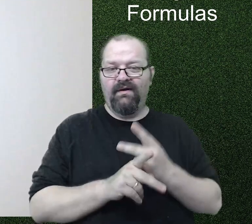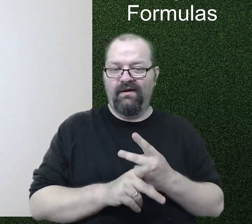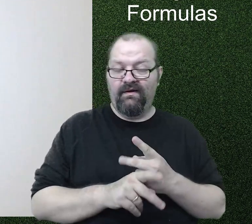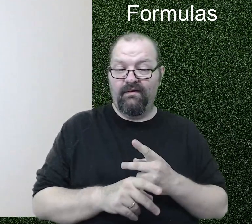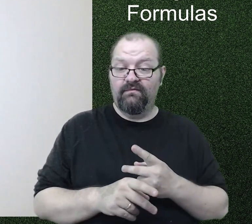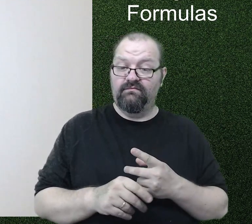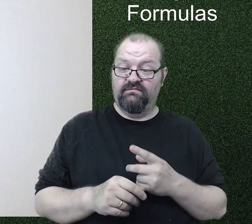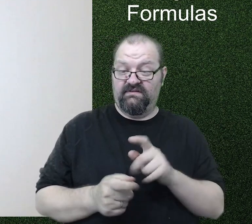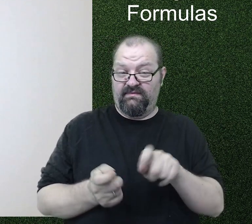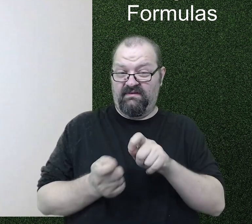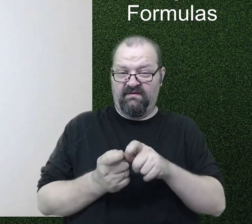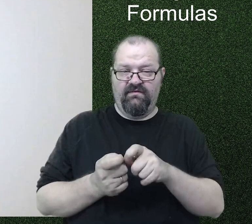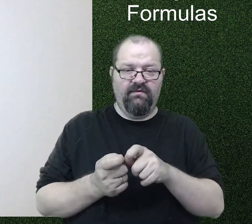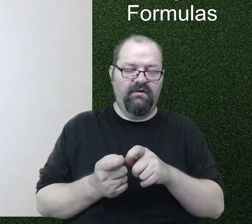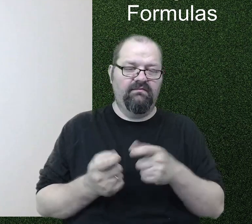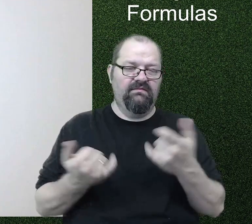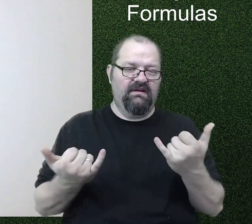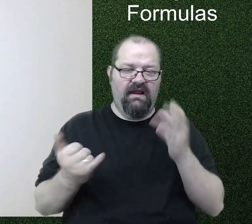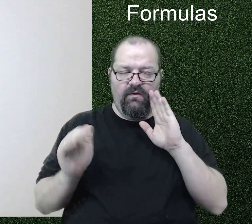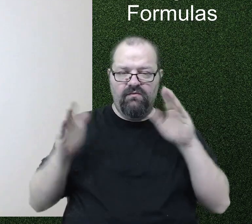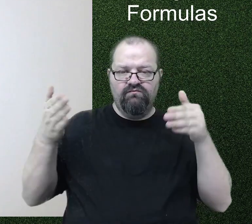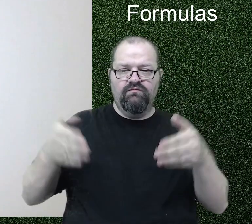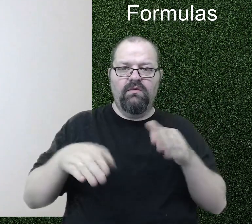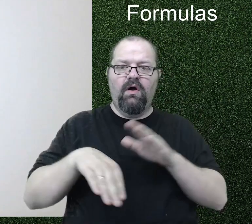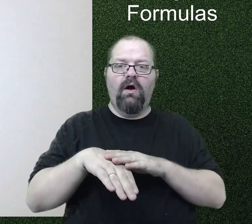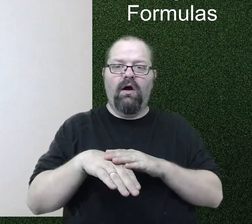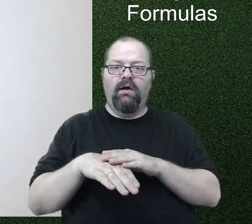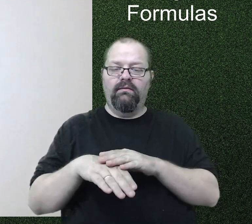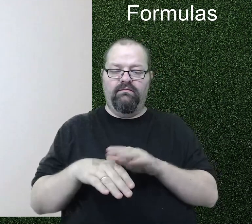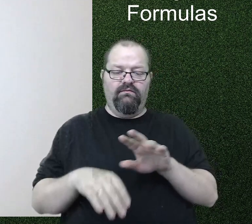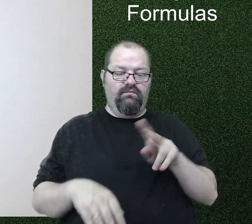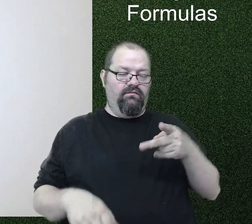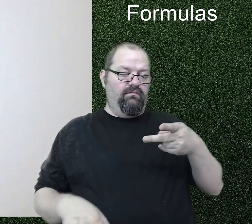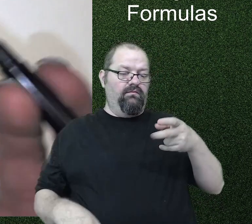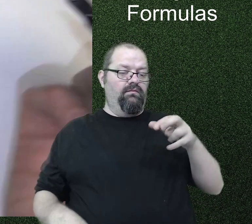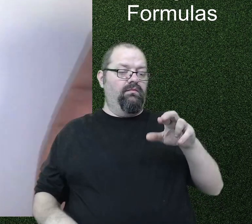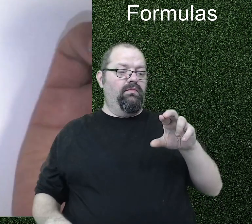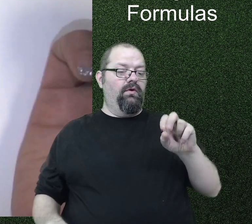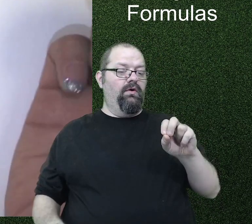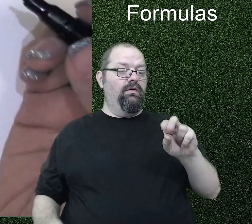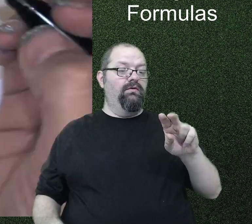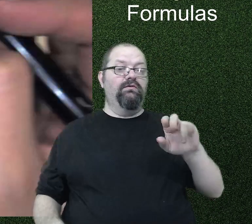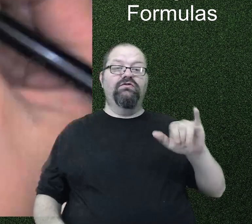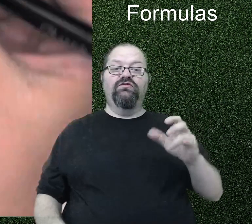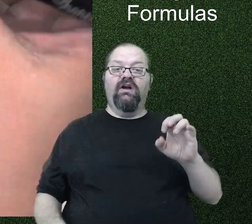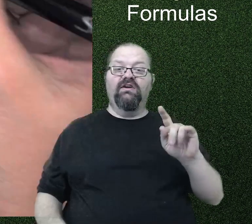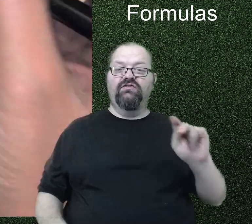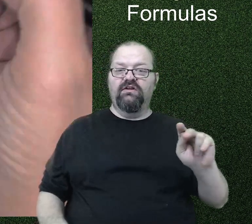the projection of one vector, u, onto another vector, v.